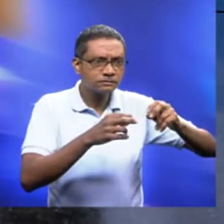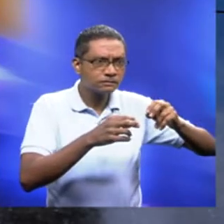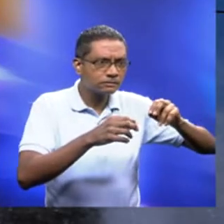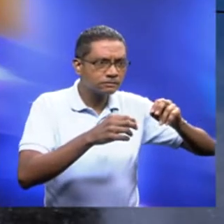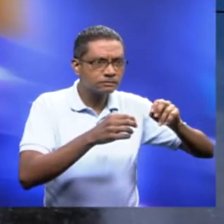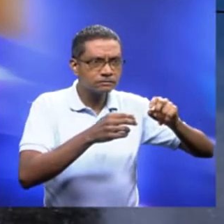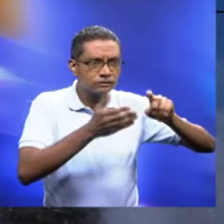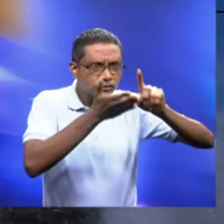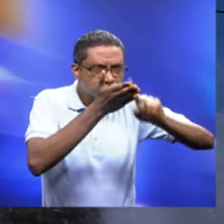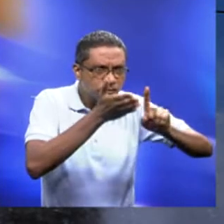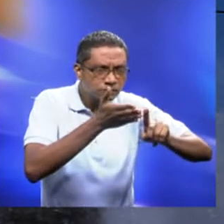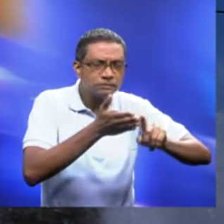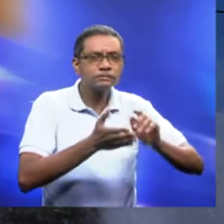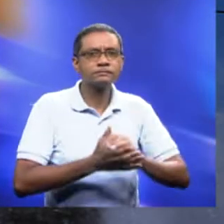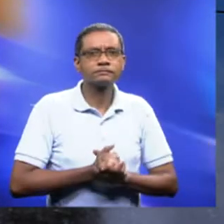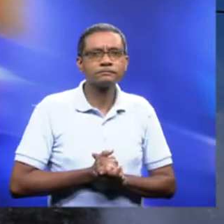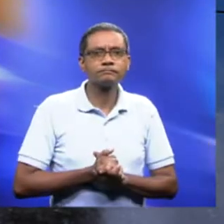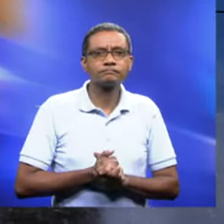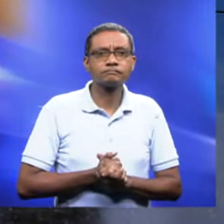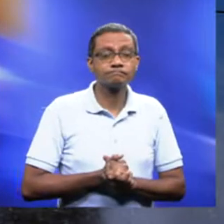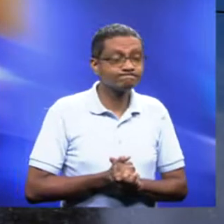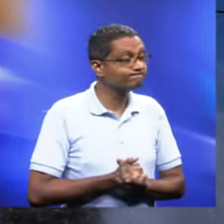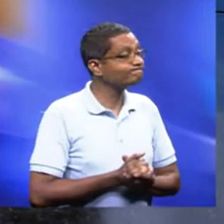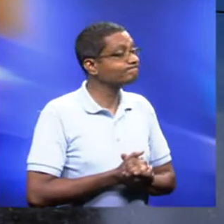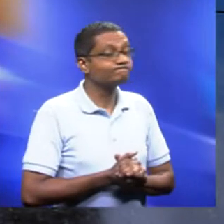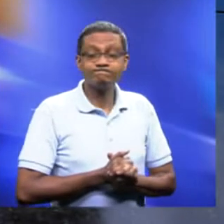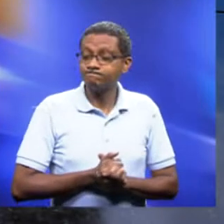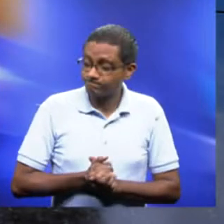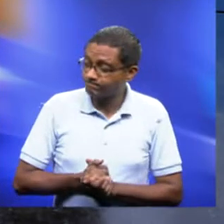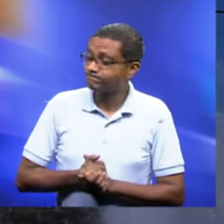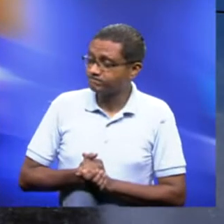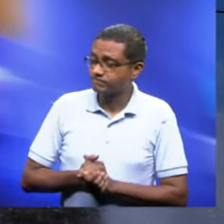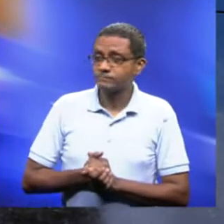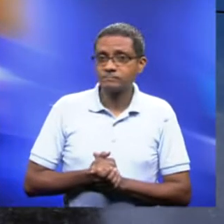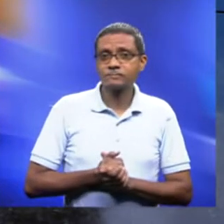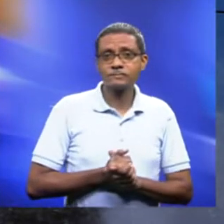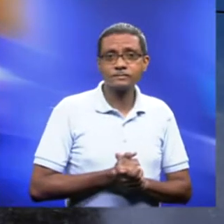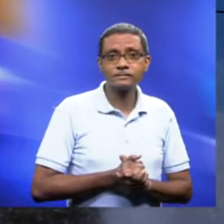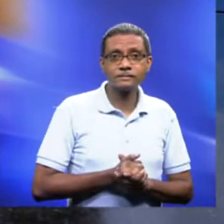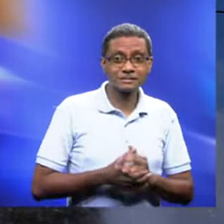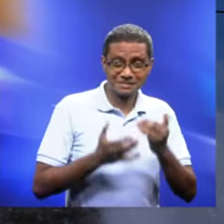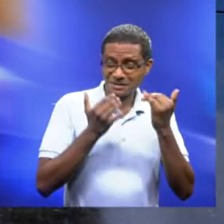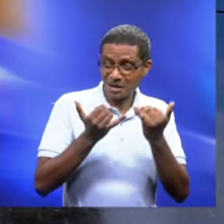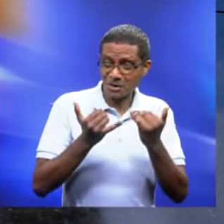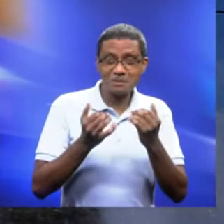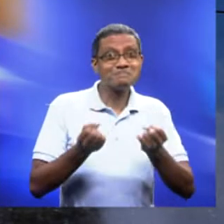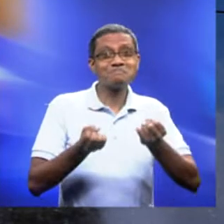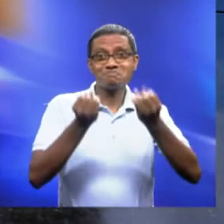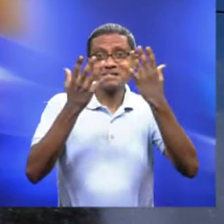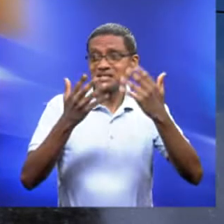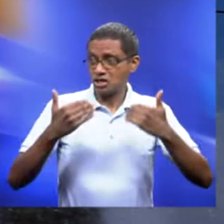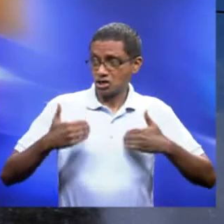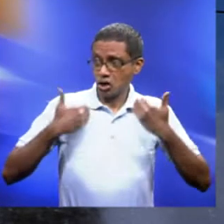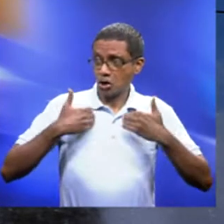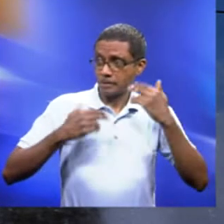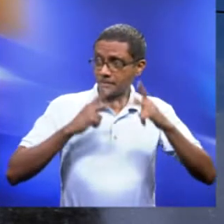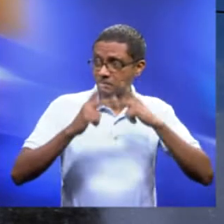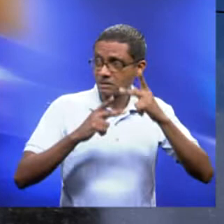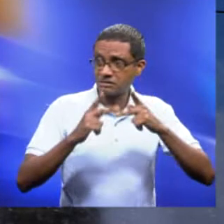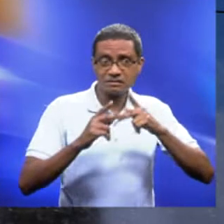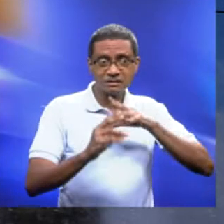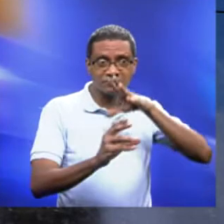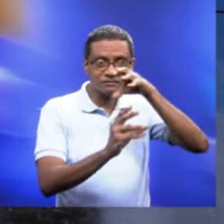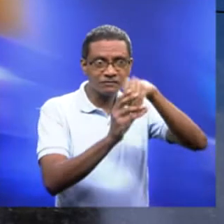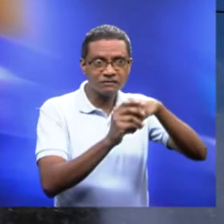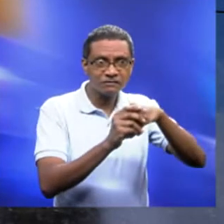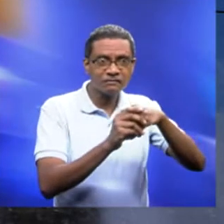acknowledged, this current environment has placed a considerable number of young people. We were now